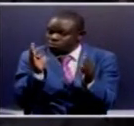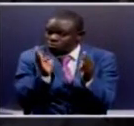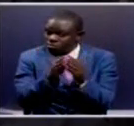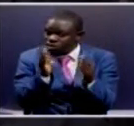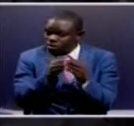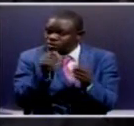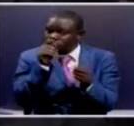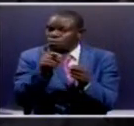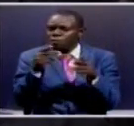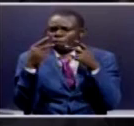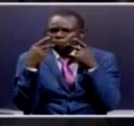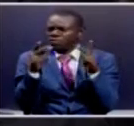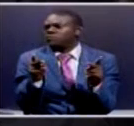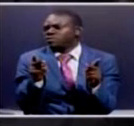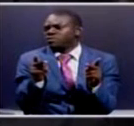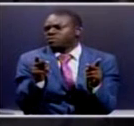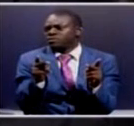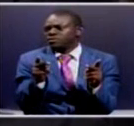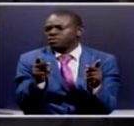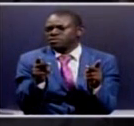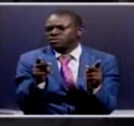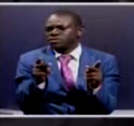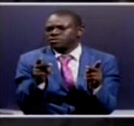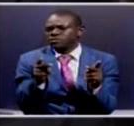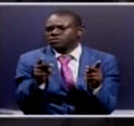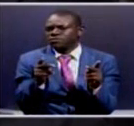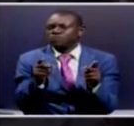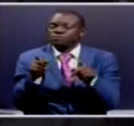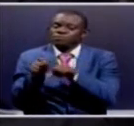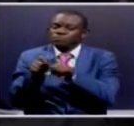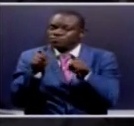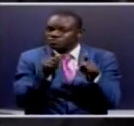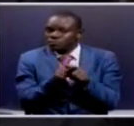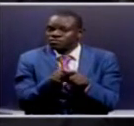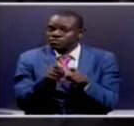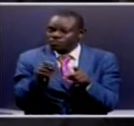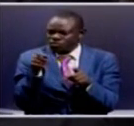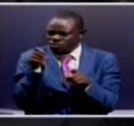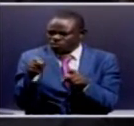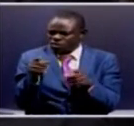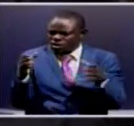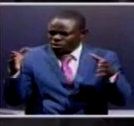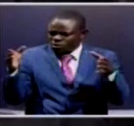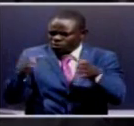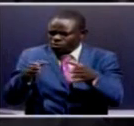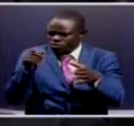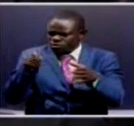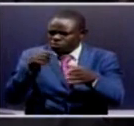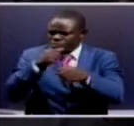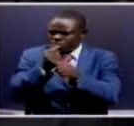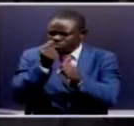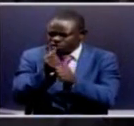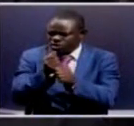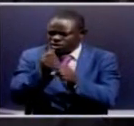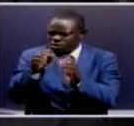However, the forum, again, the forum may decide to hold